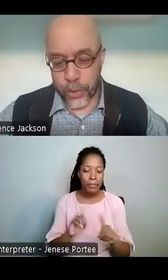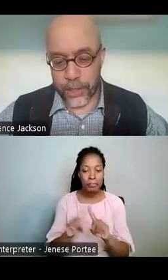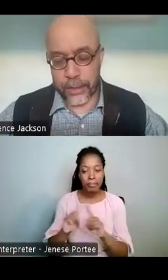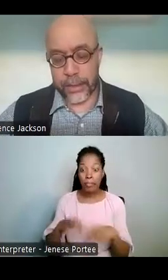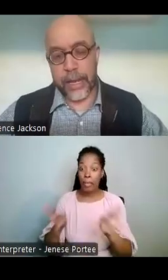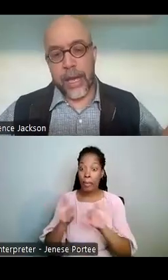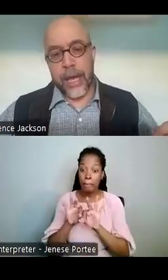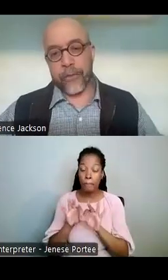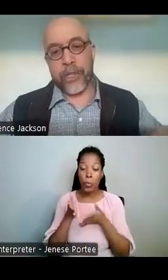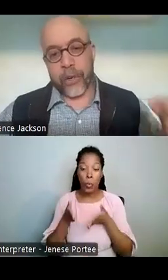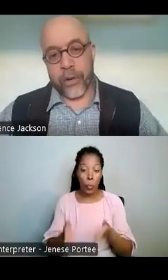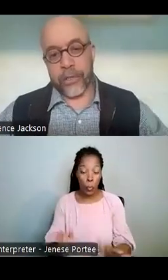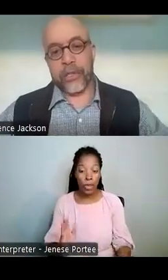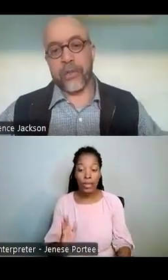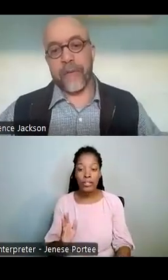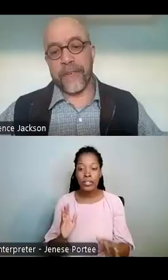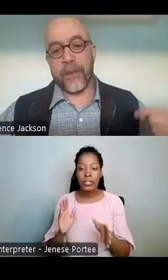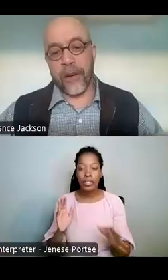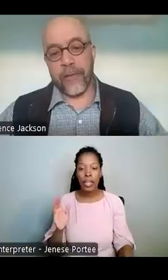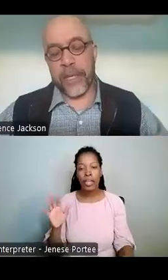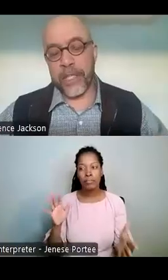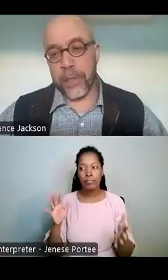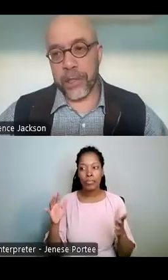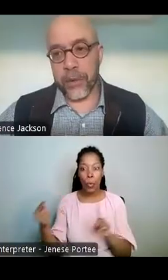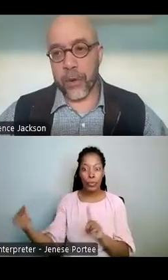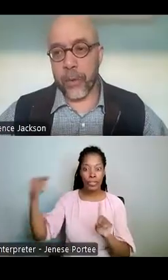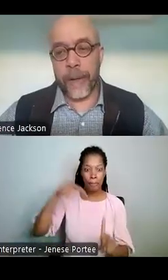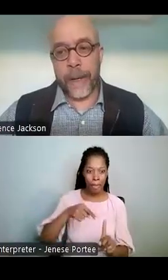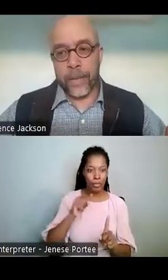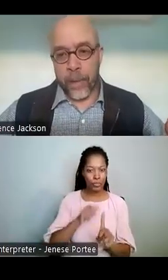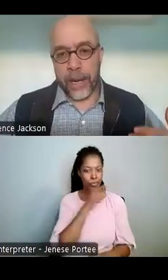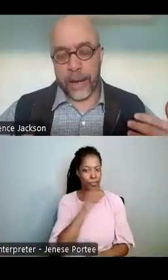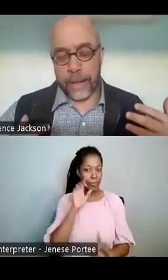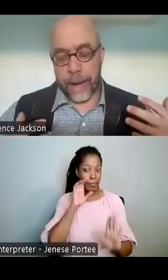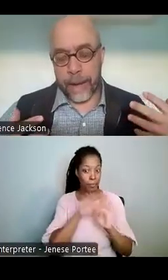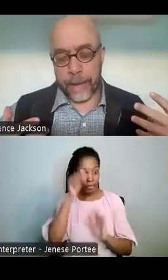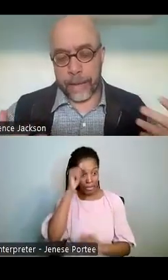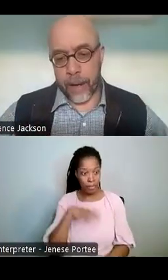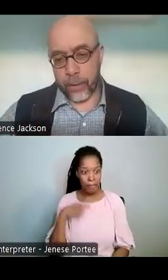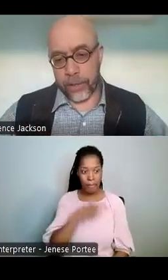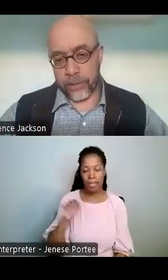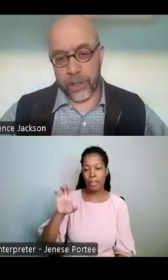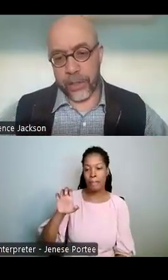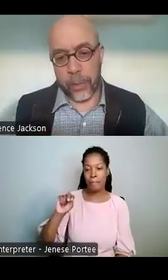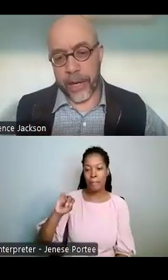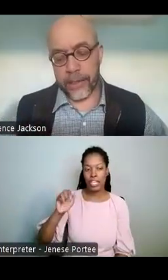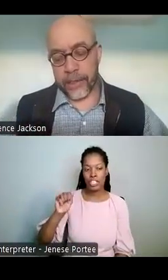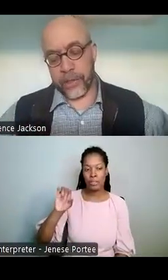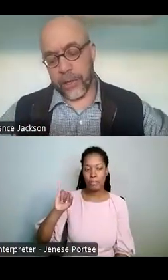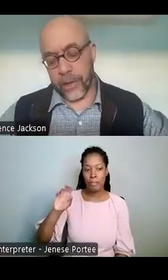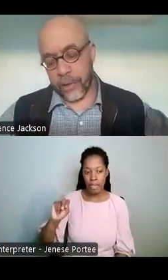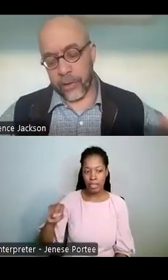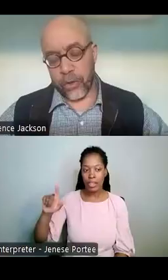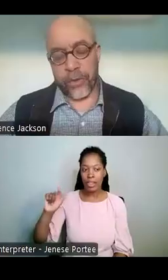crucial ways, I think, it returns to the figure of Benjamin Latrobe. And I'll show you the